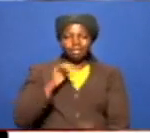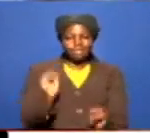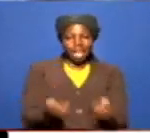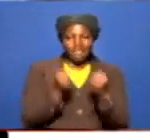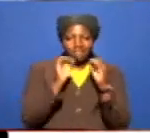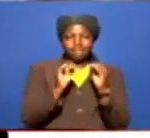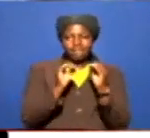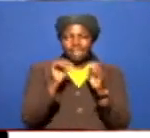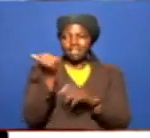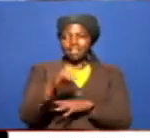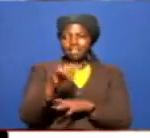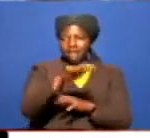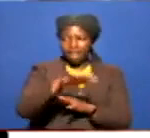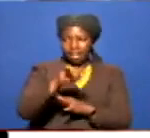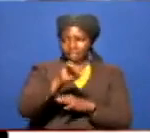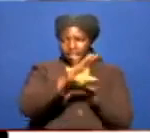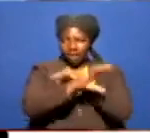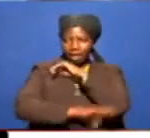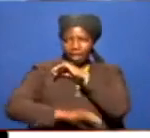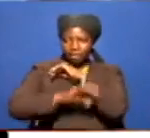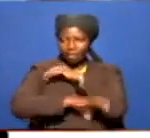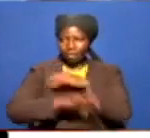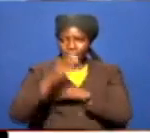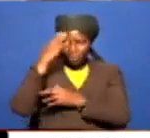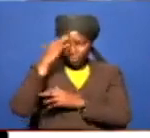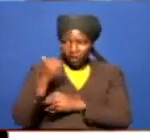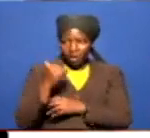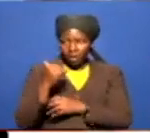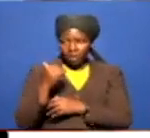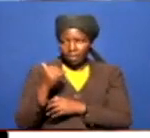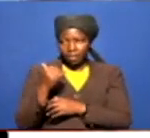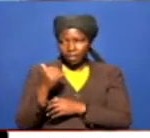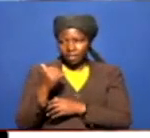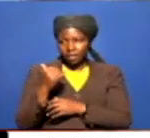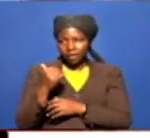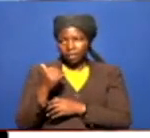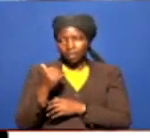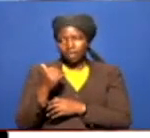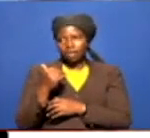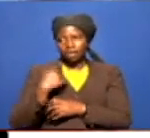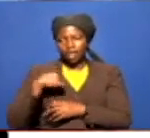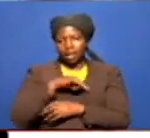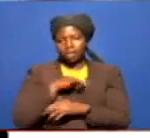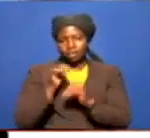any part of the country because he came from another part to be there.